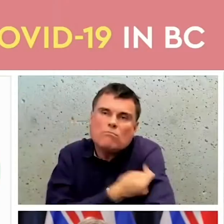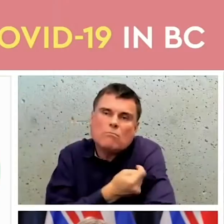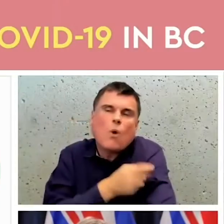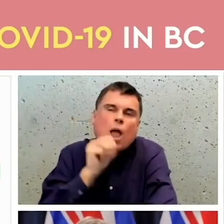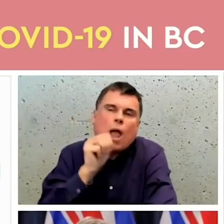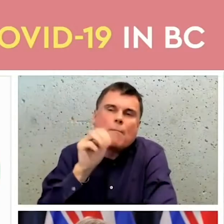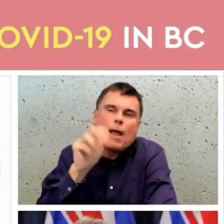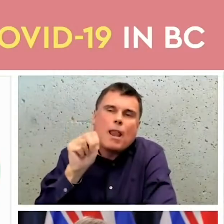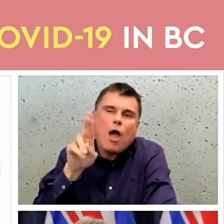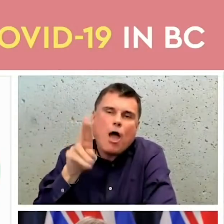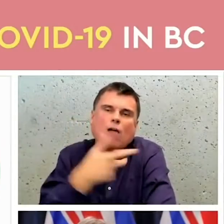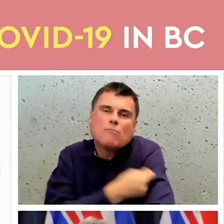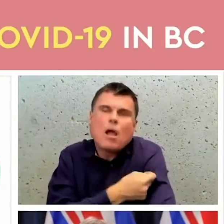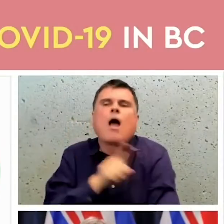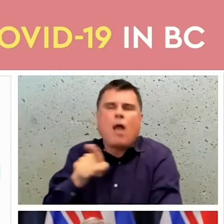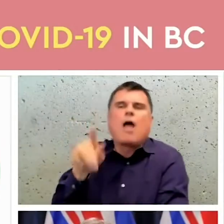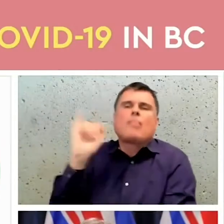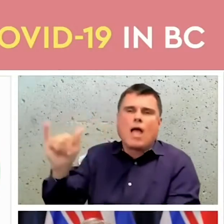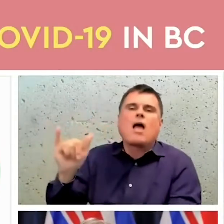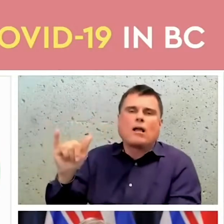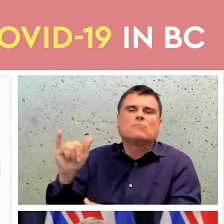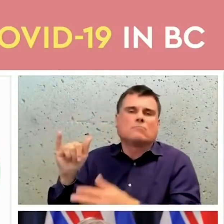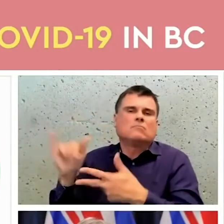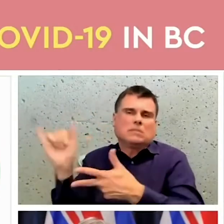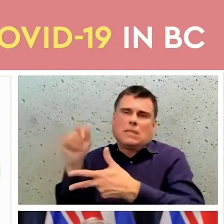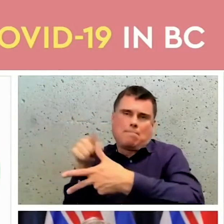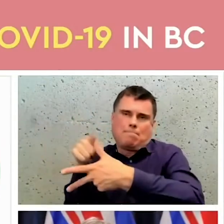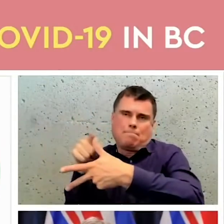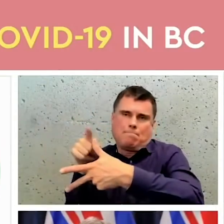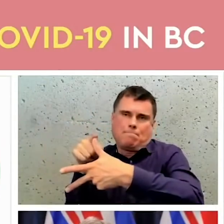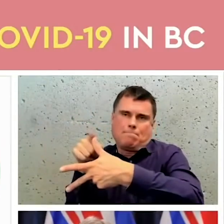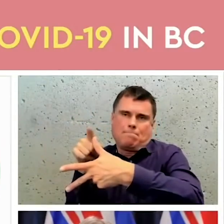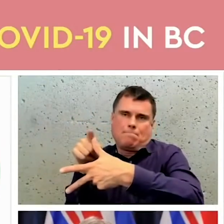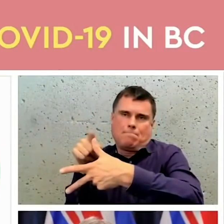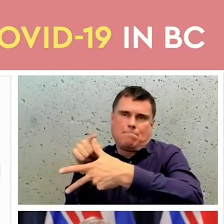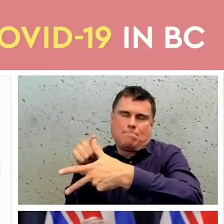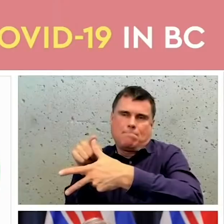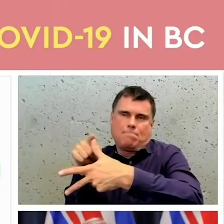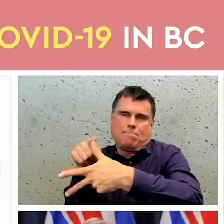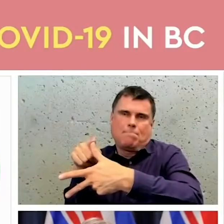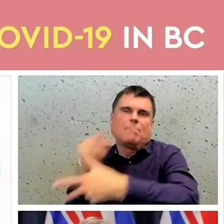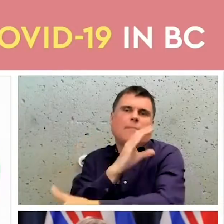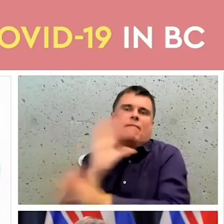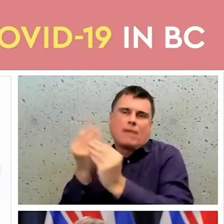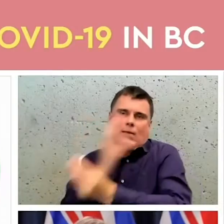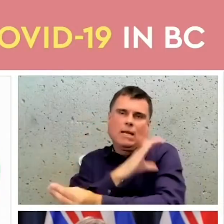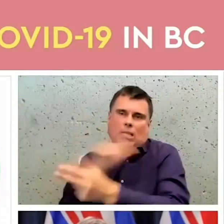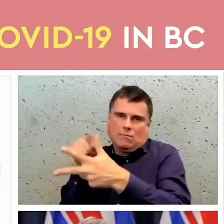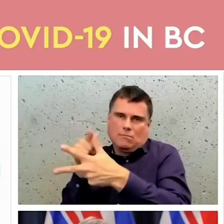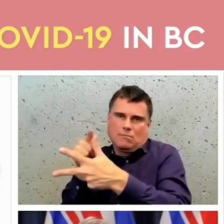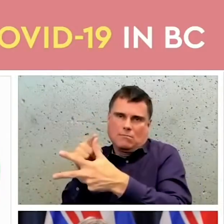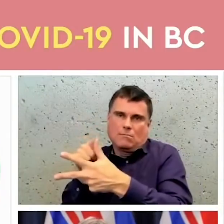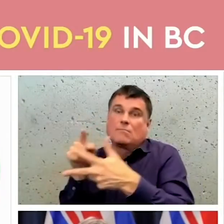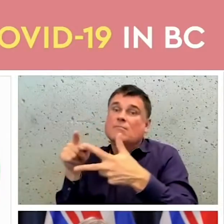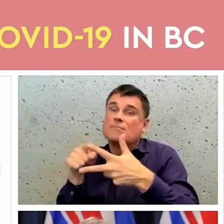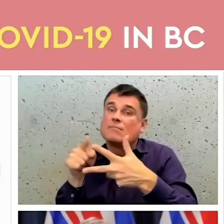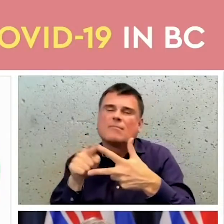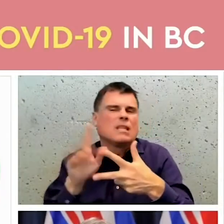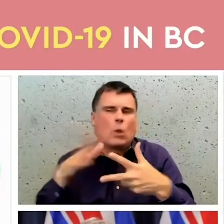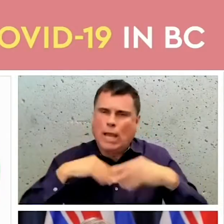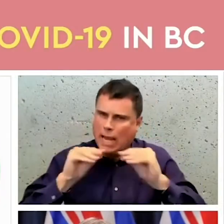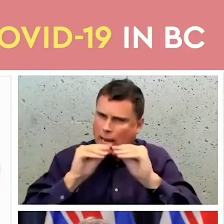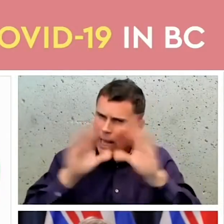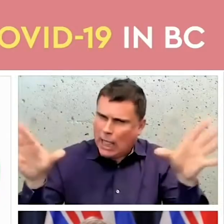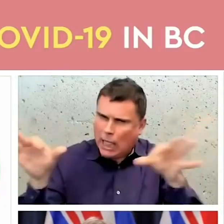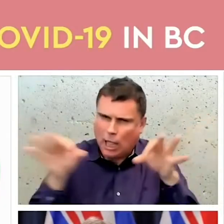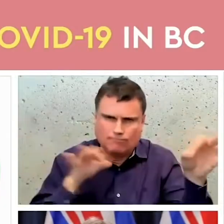we will have a special channel for children. And that channel will be clear. Our processes will